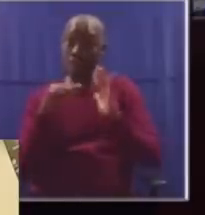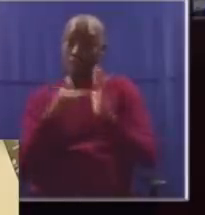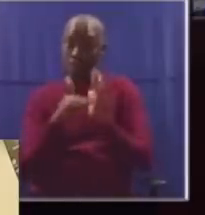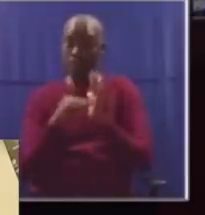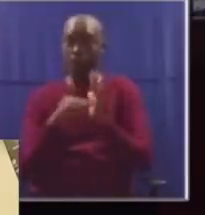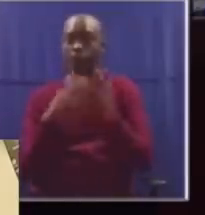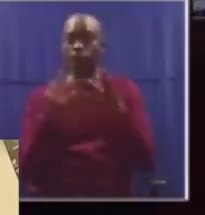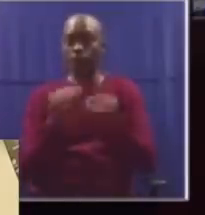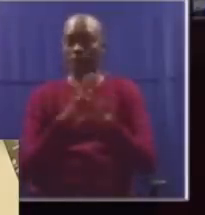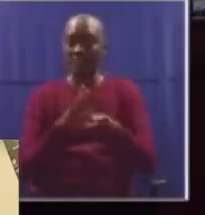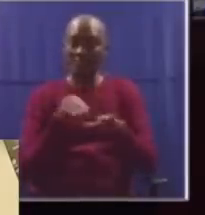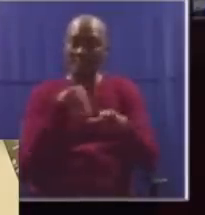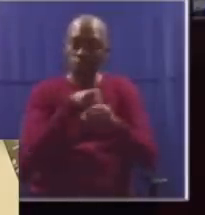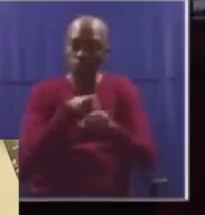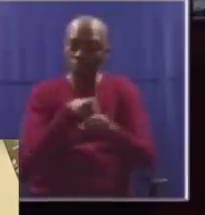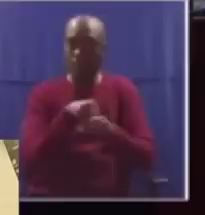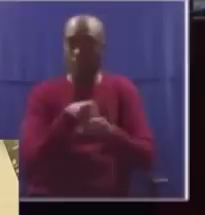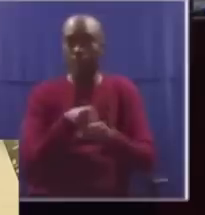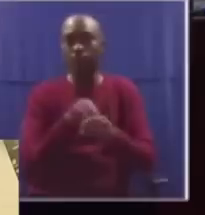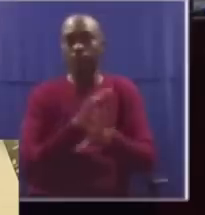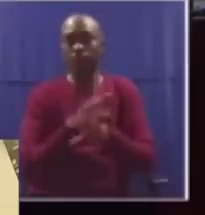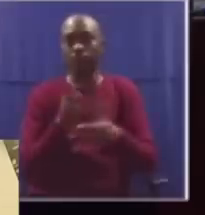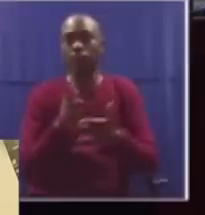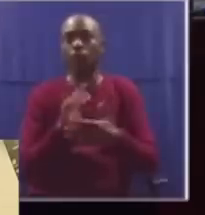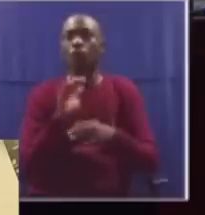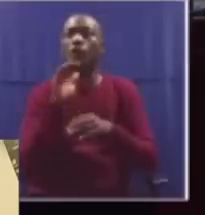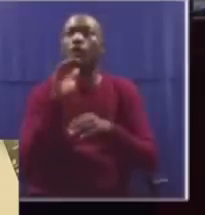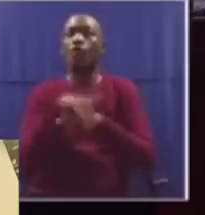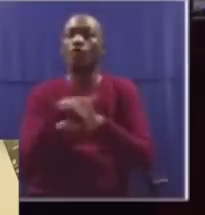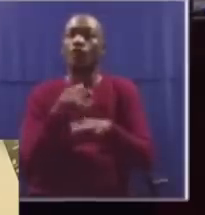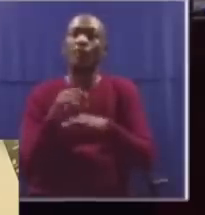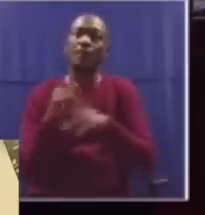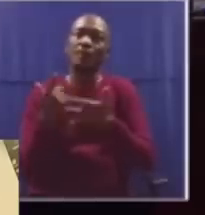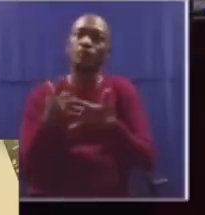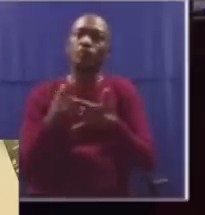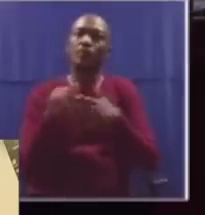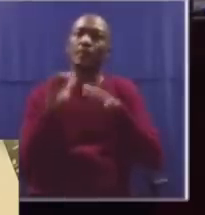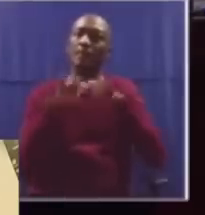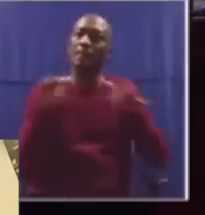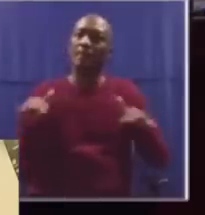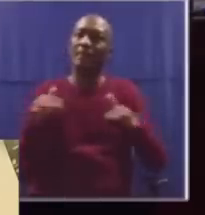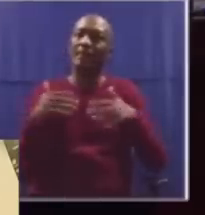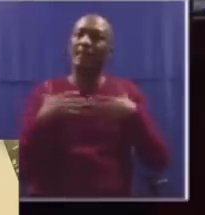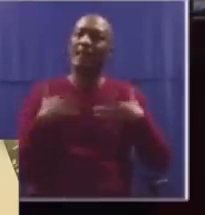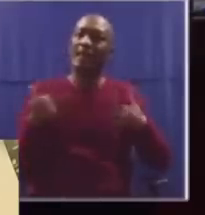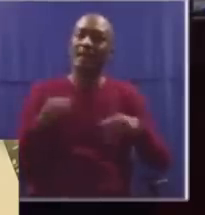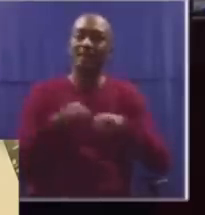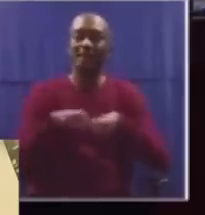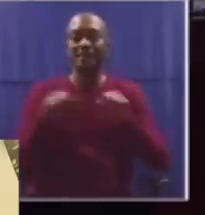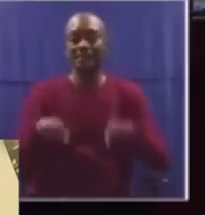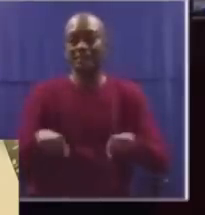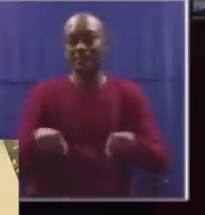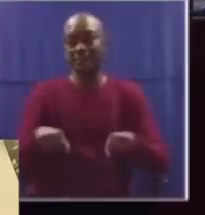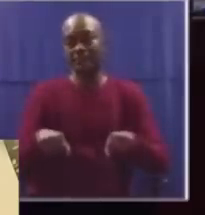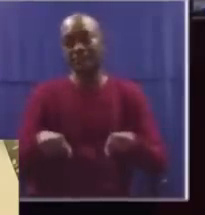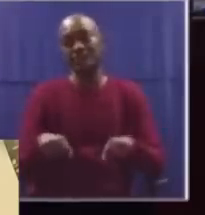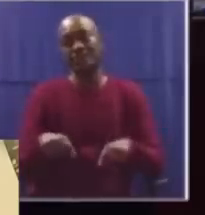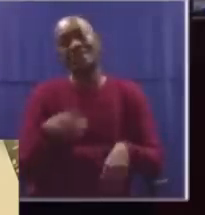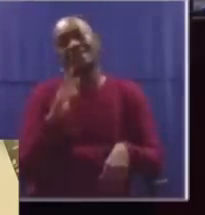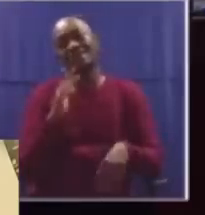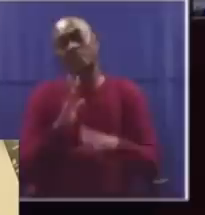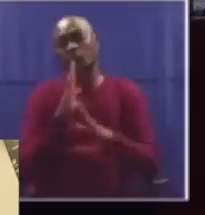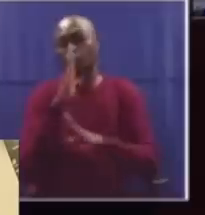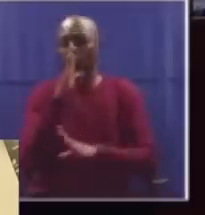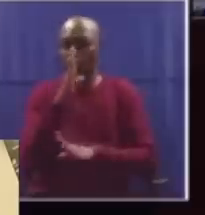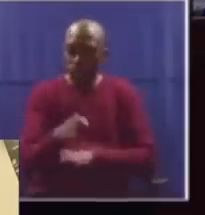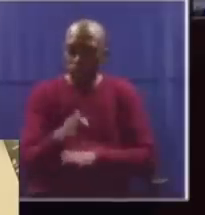be accommodated on an already overburdened public health system. Instead of going directly to the privately